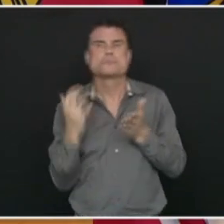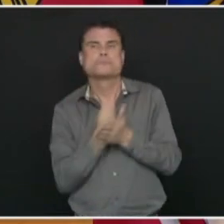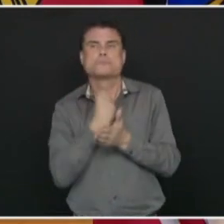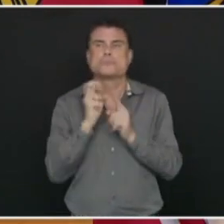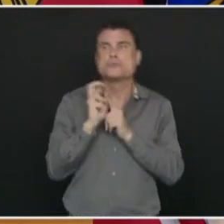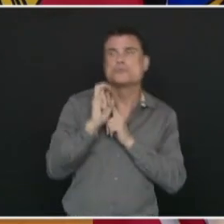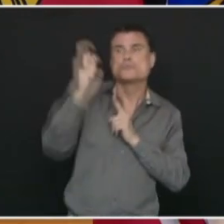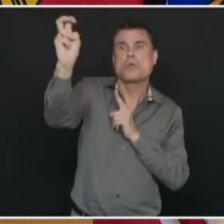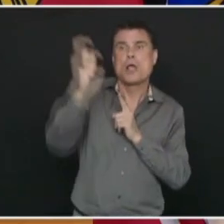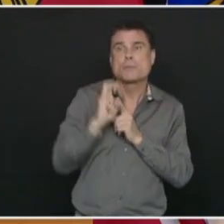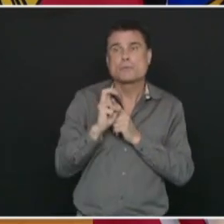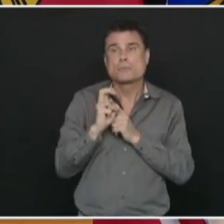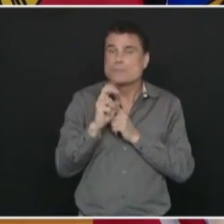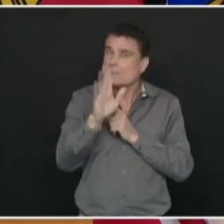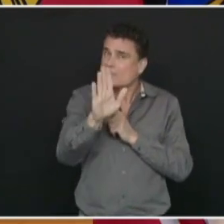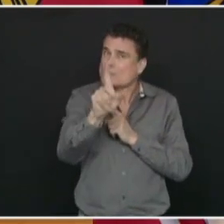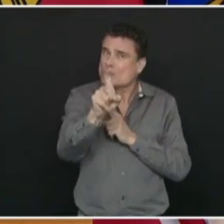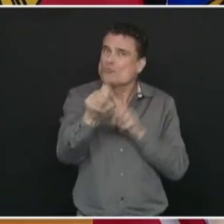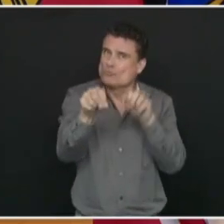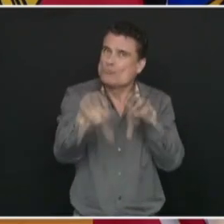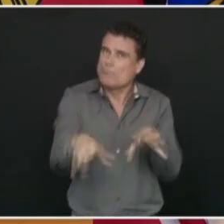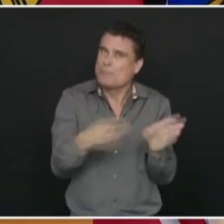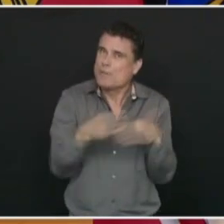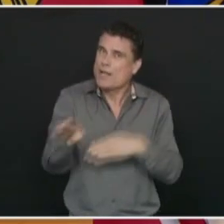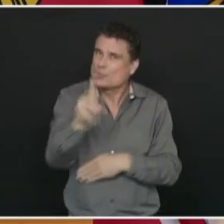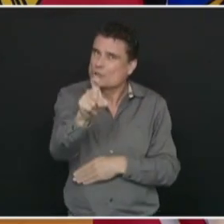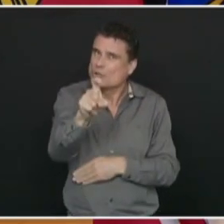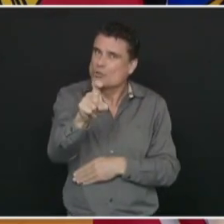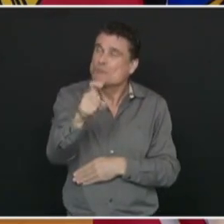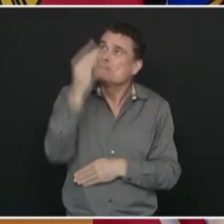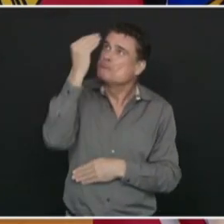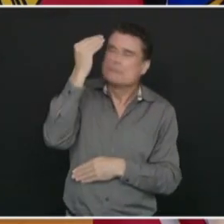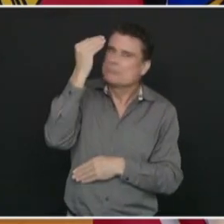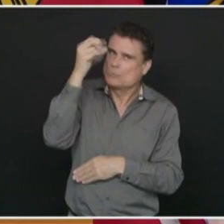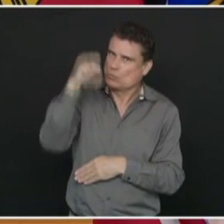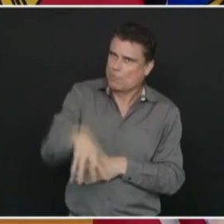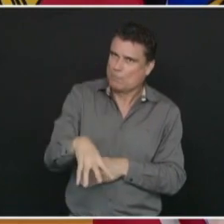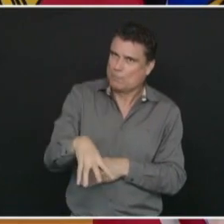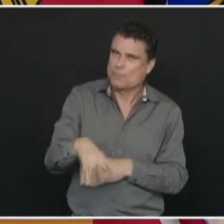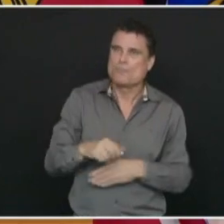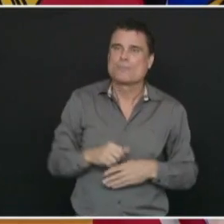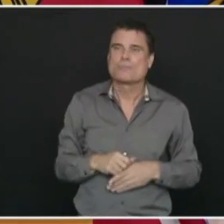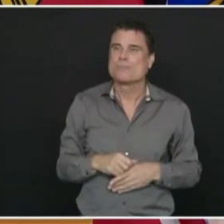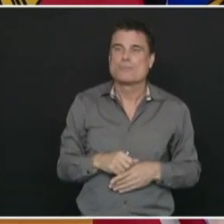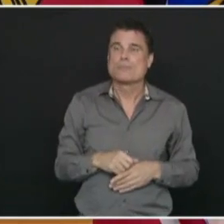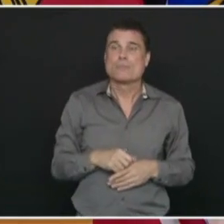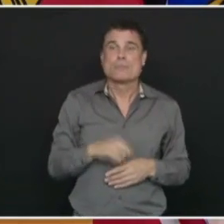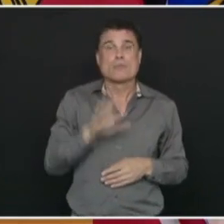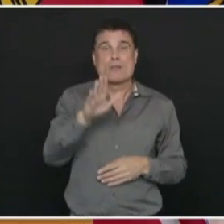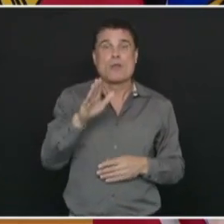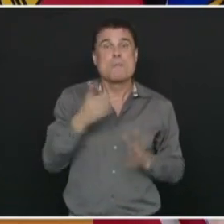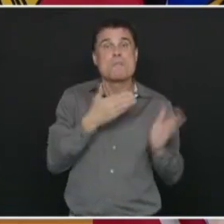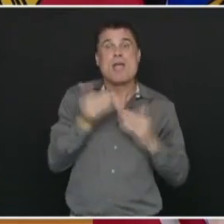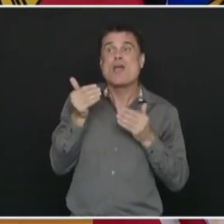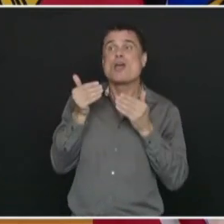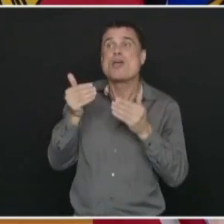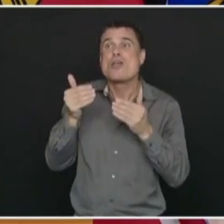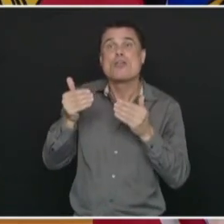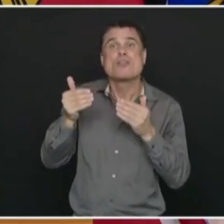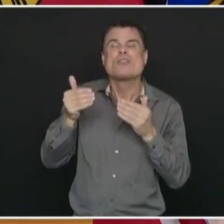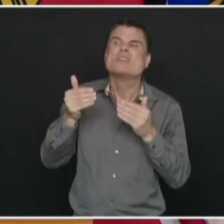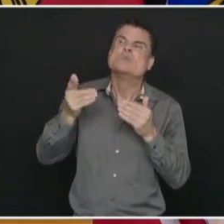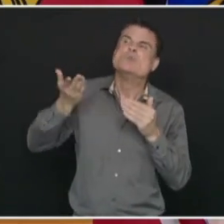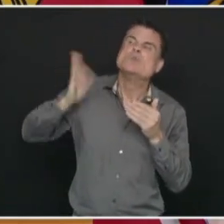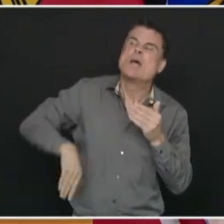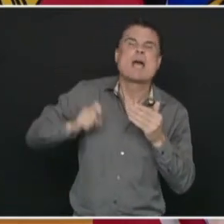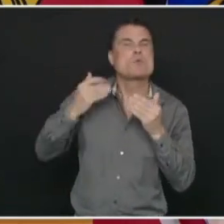there's been quite a few things that have come out, some things from Italy as well around the types of